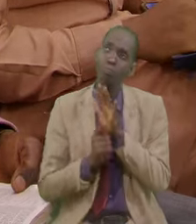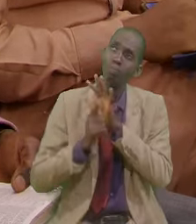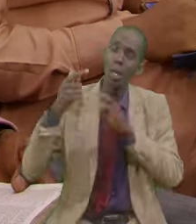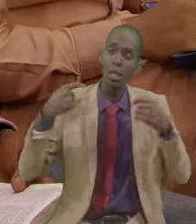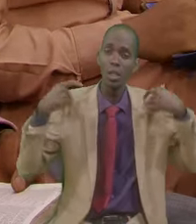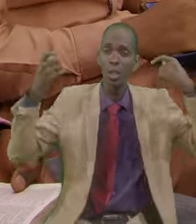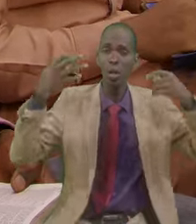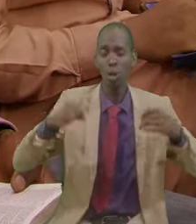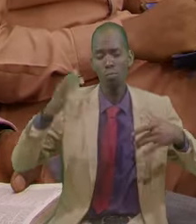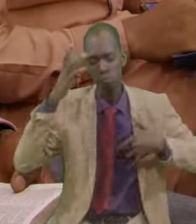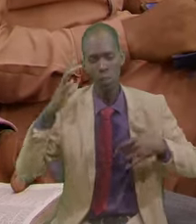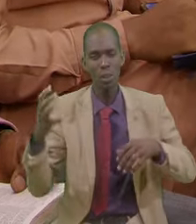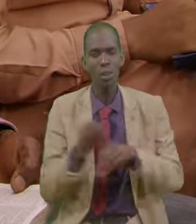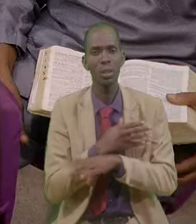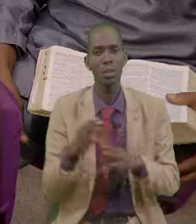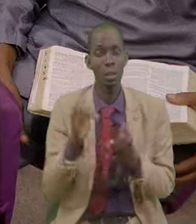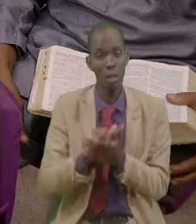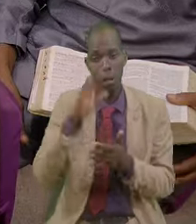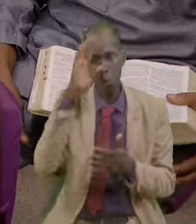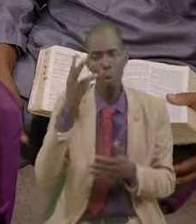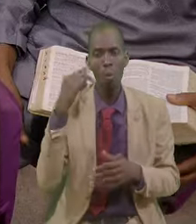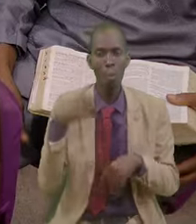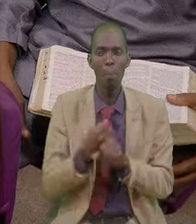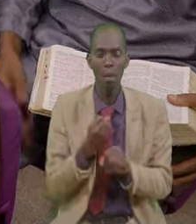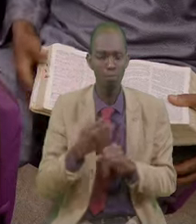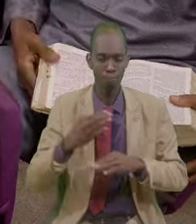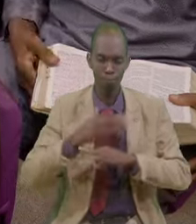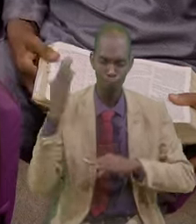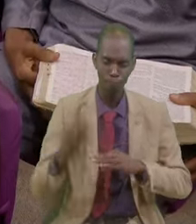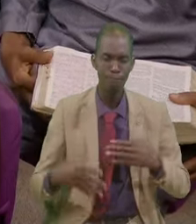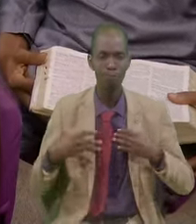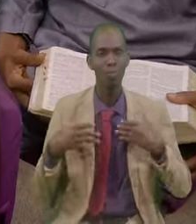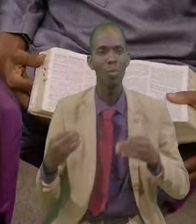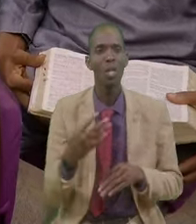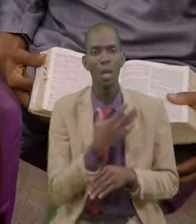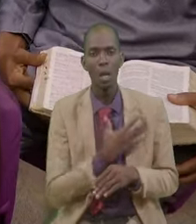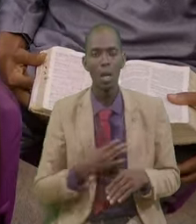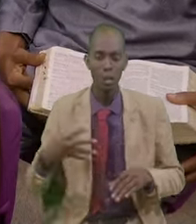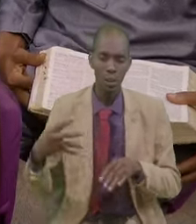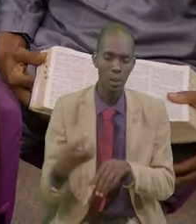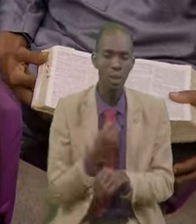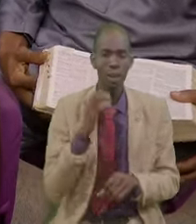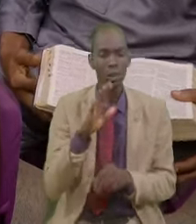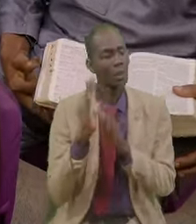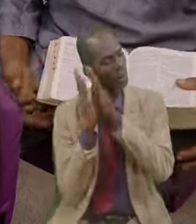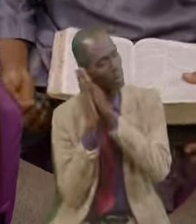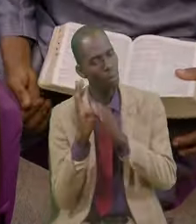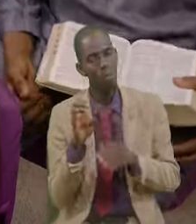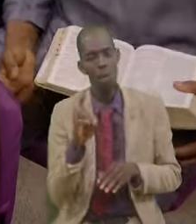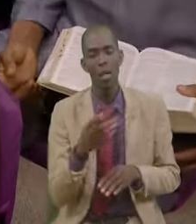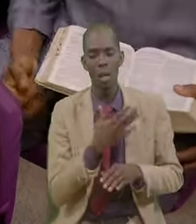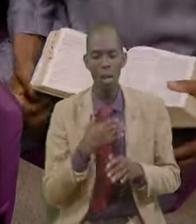defeated. The man was made whole, and he took up his bed and he walked. Somebody there and he